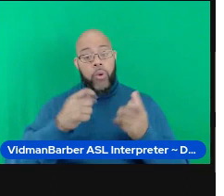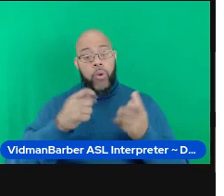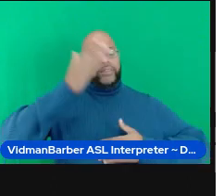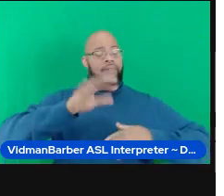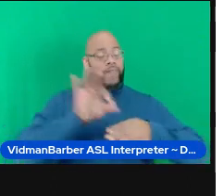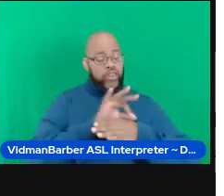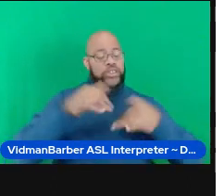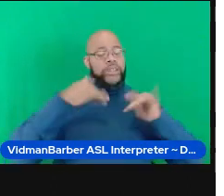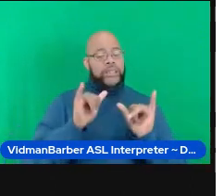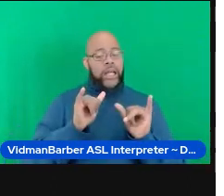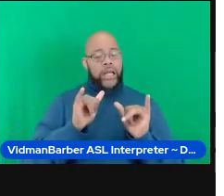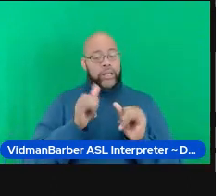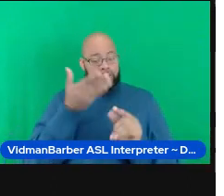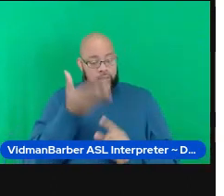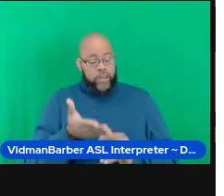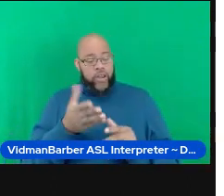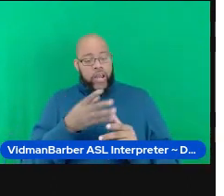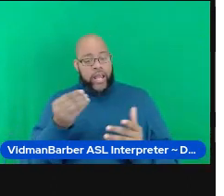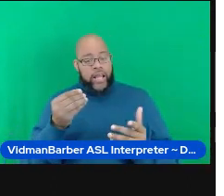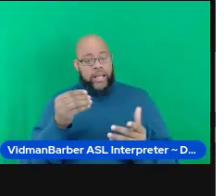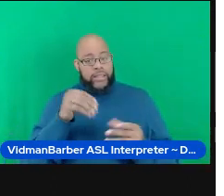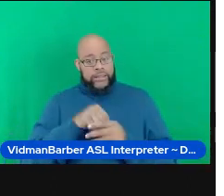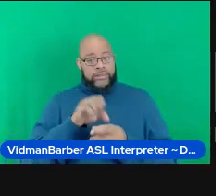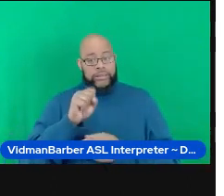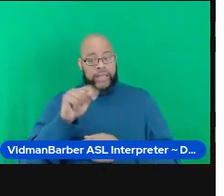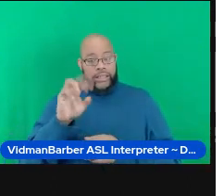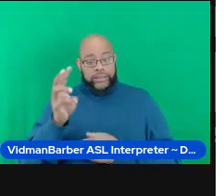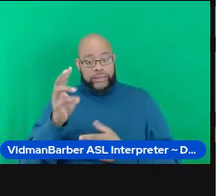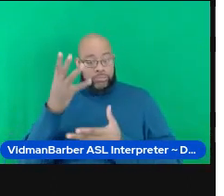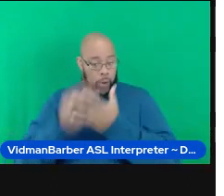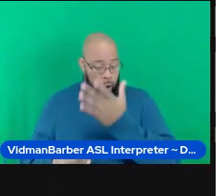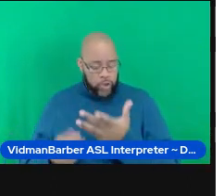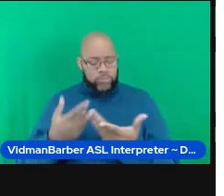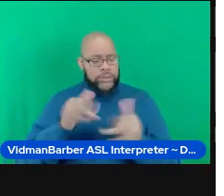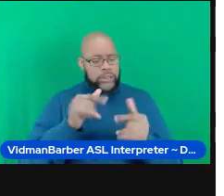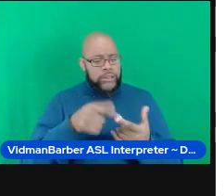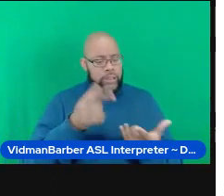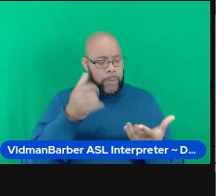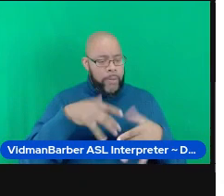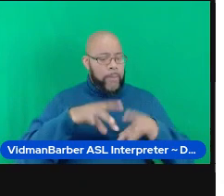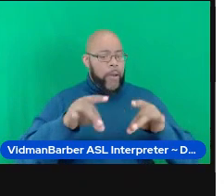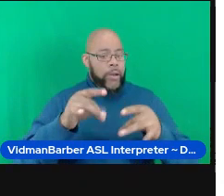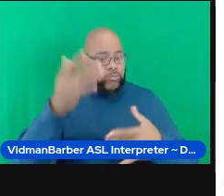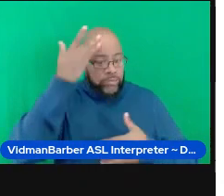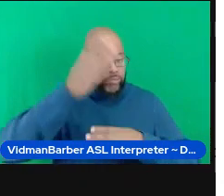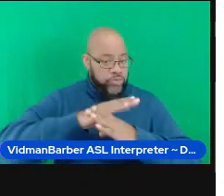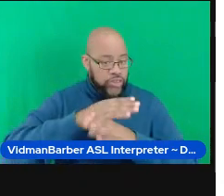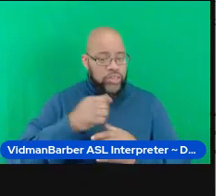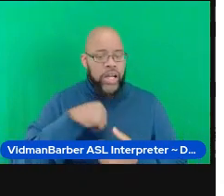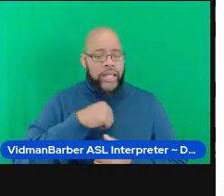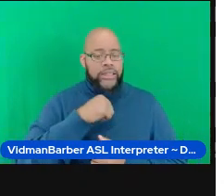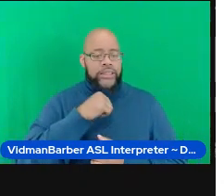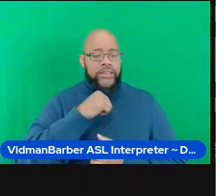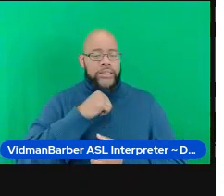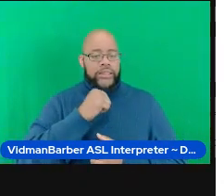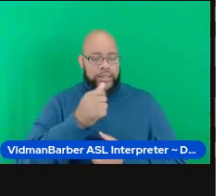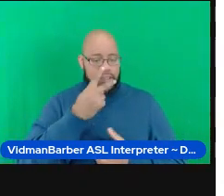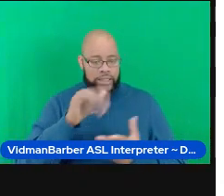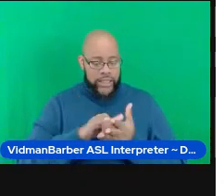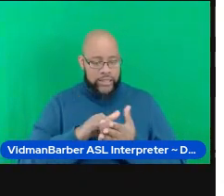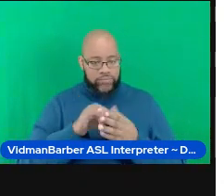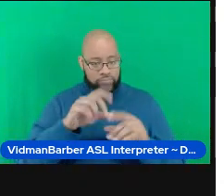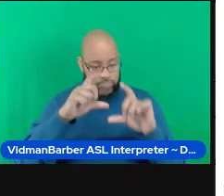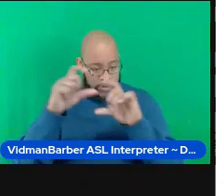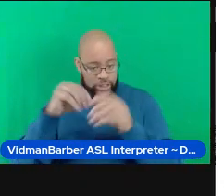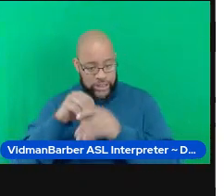still intact in the absence of STAT6, which could be mediating acquired immunity. And so I did that through flow cytometry in the